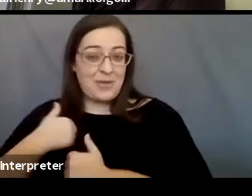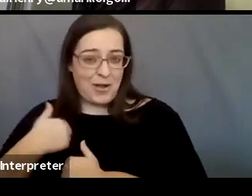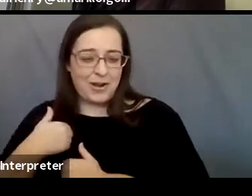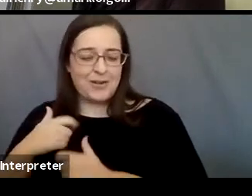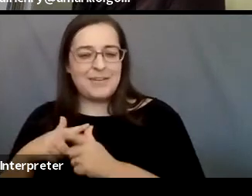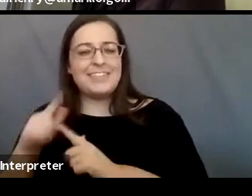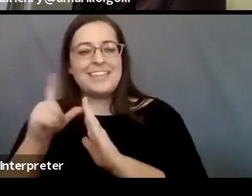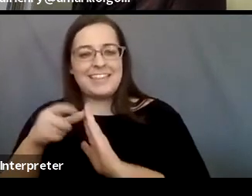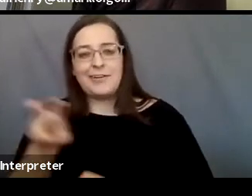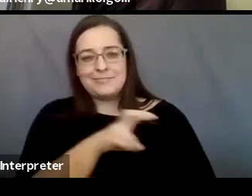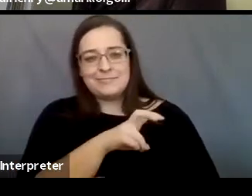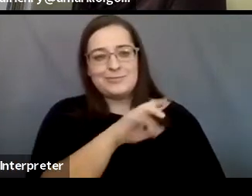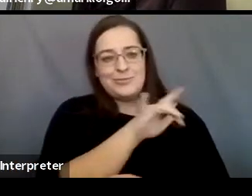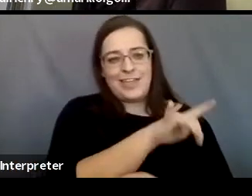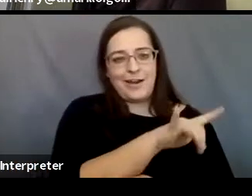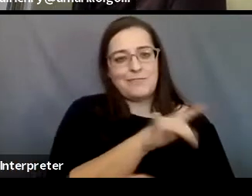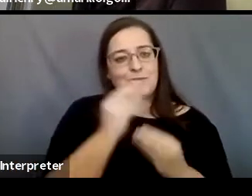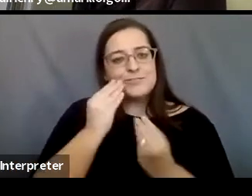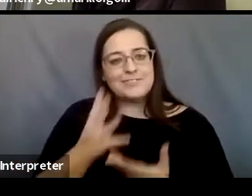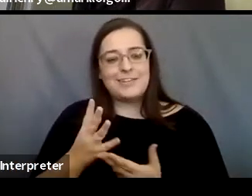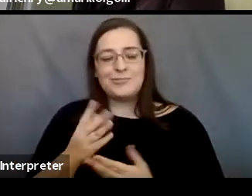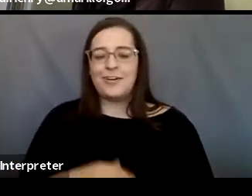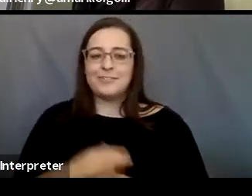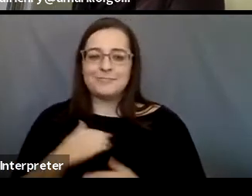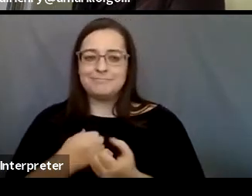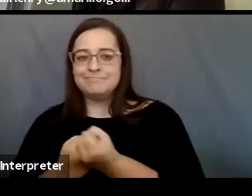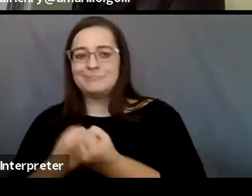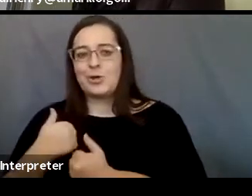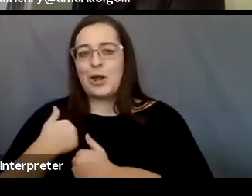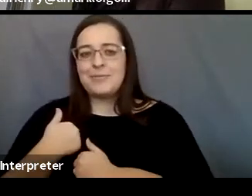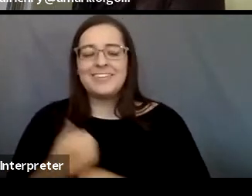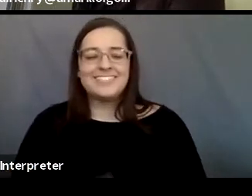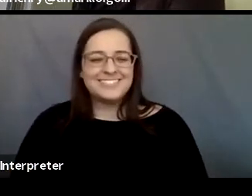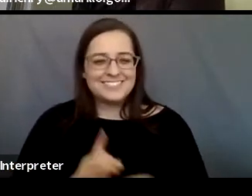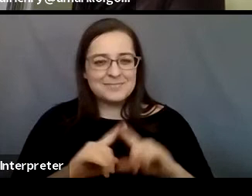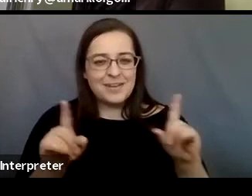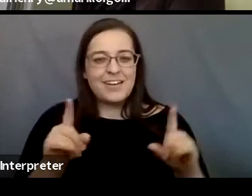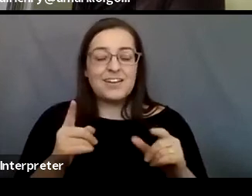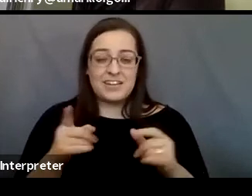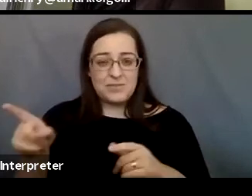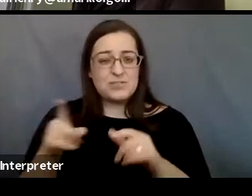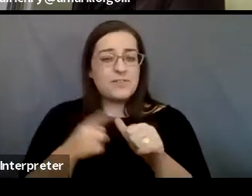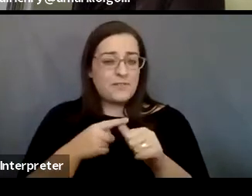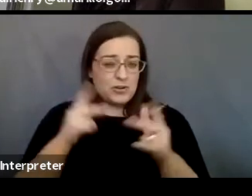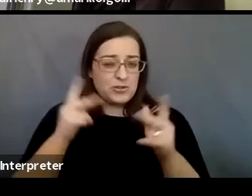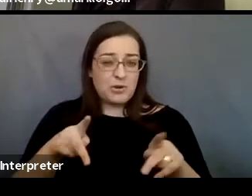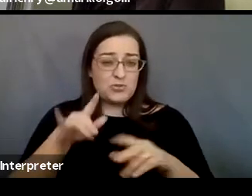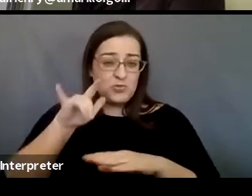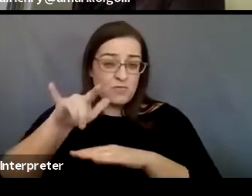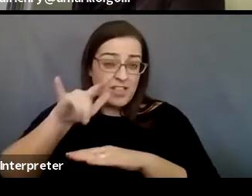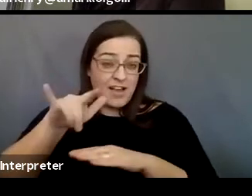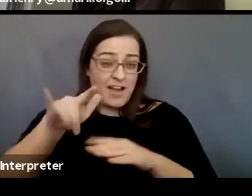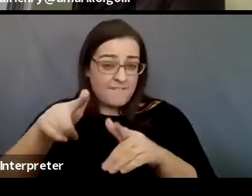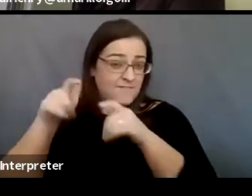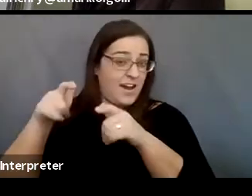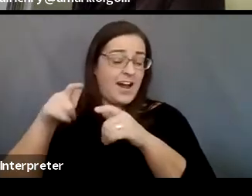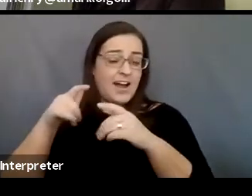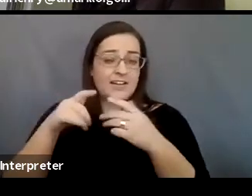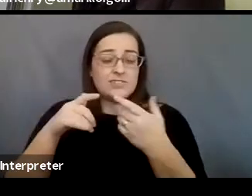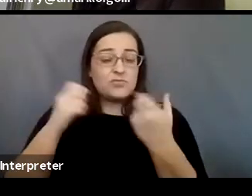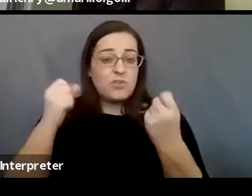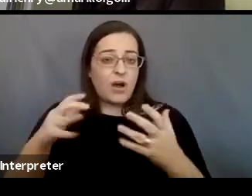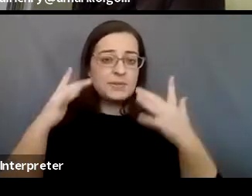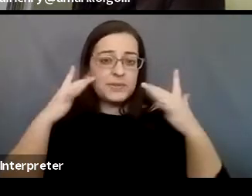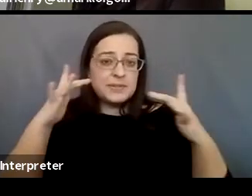have to throw that out there. But really, first to break the sound barrier, he was a World War II